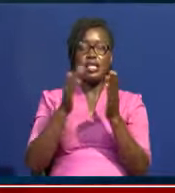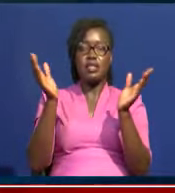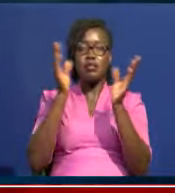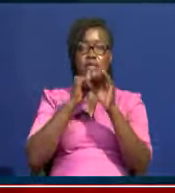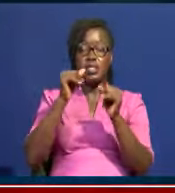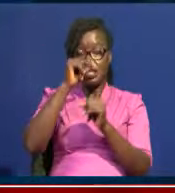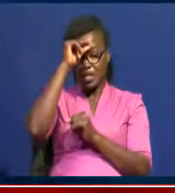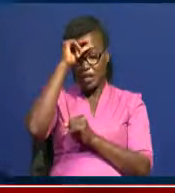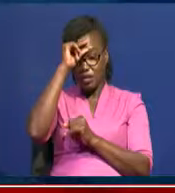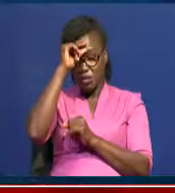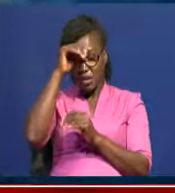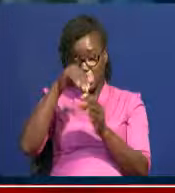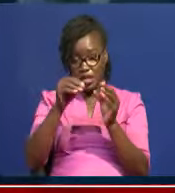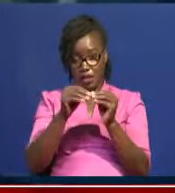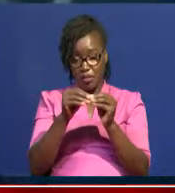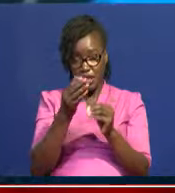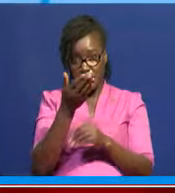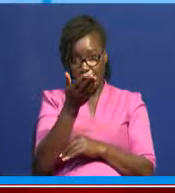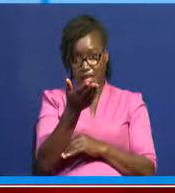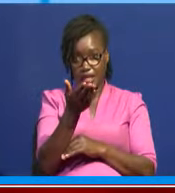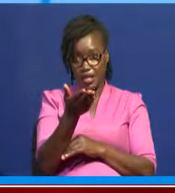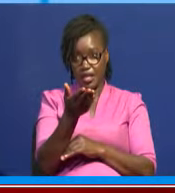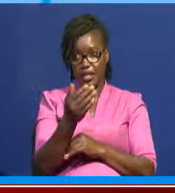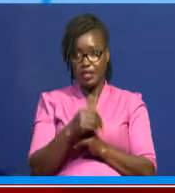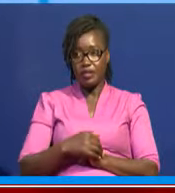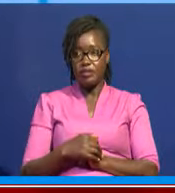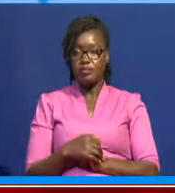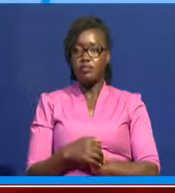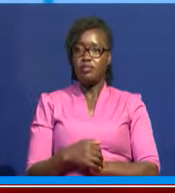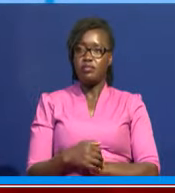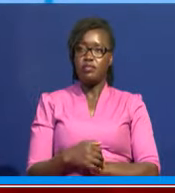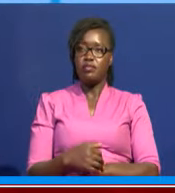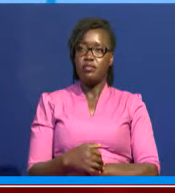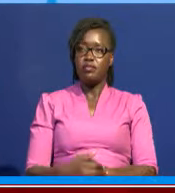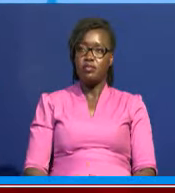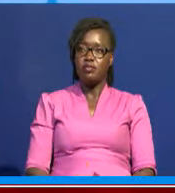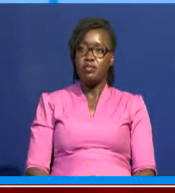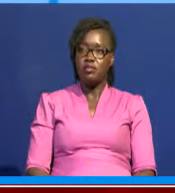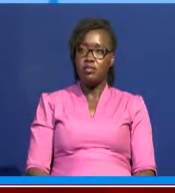state and government in the meeting. John Jacob Curia, Prime Edition.